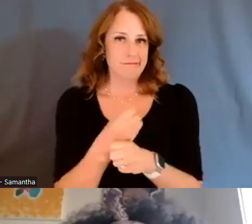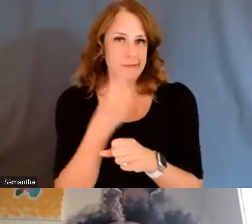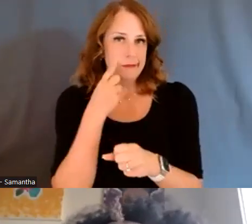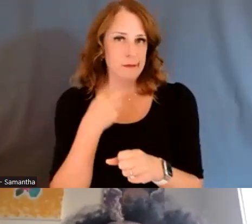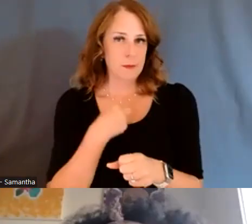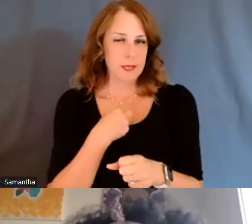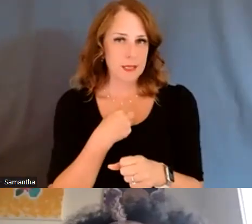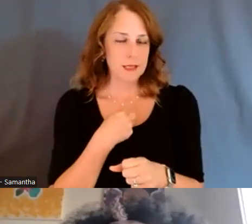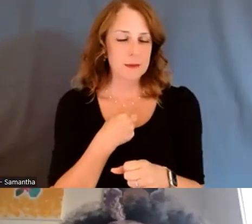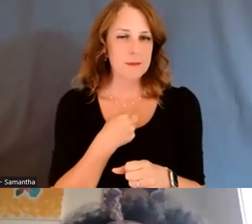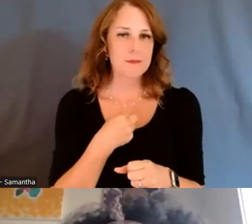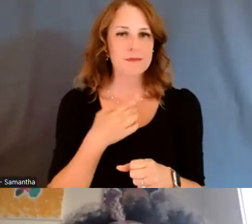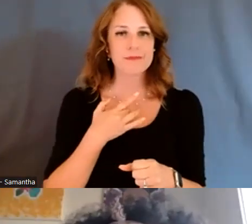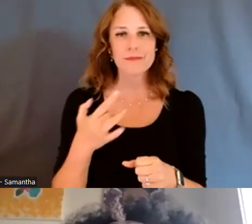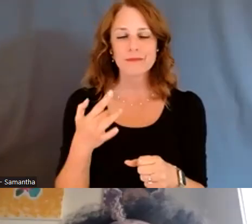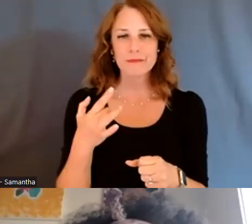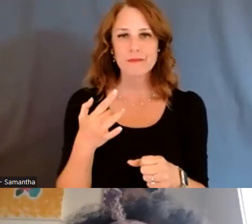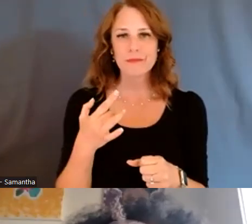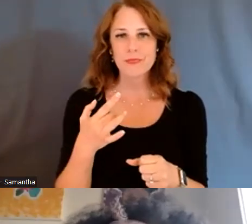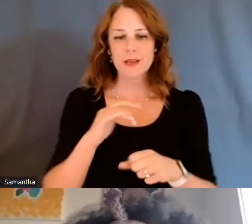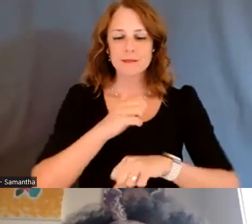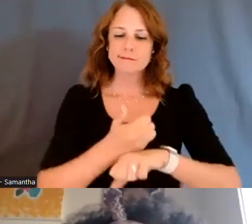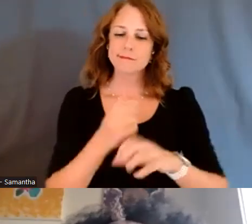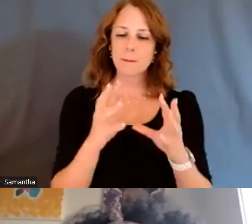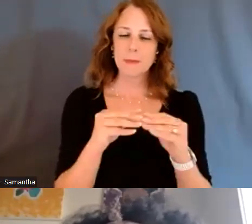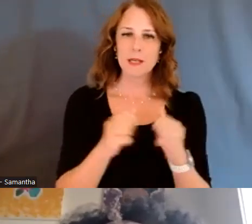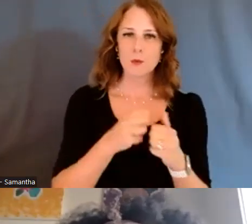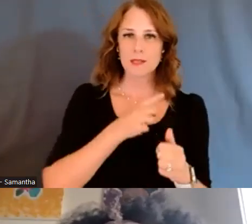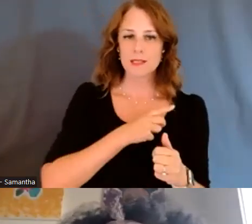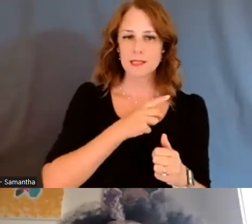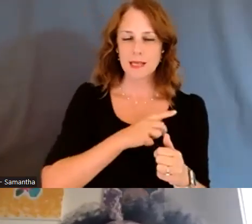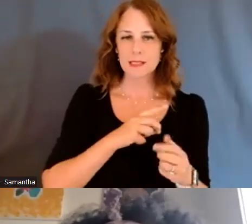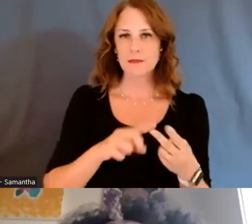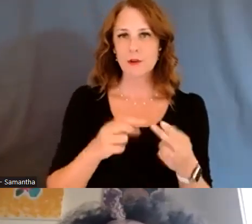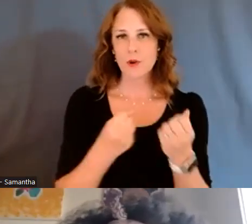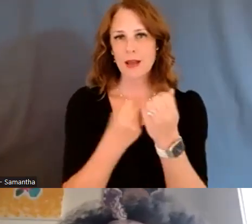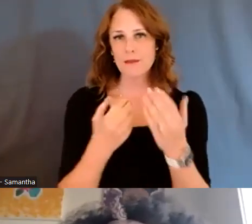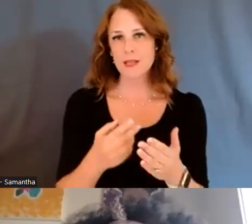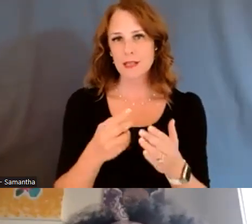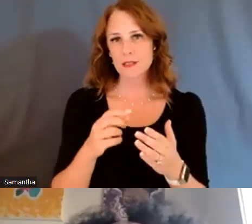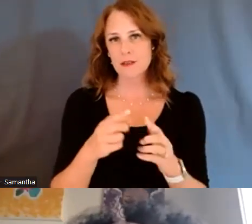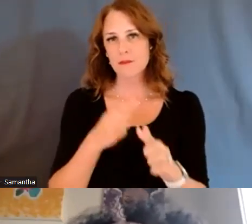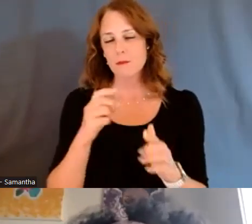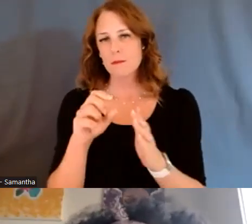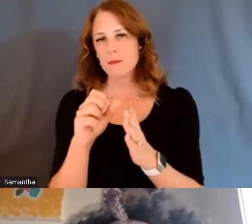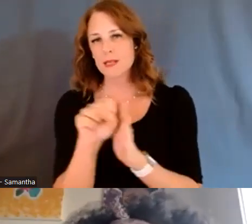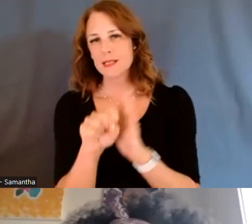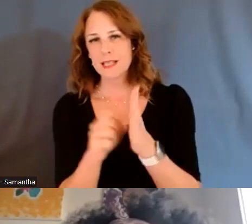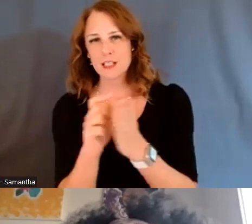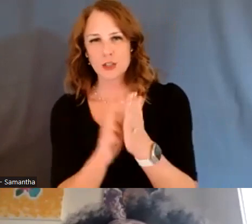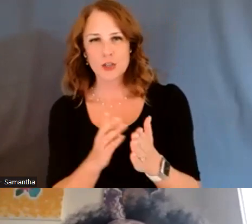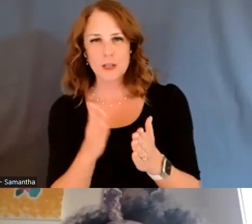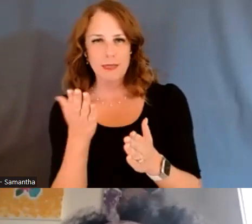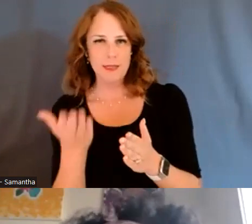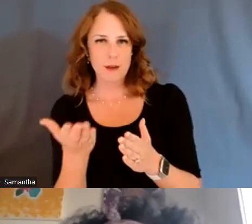I kind of usually arrange a meeting with the detective or the advocates from the state's attorney's office to kind of let them do their